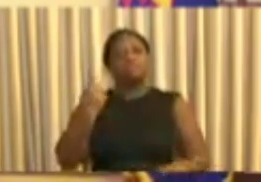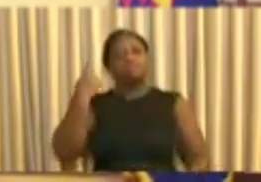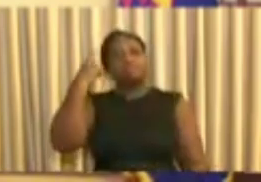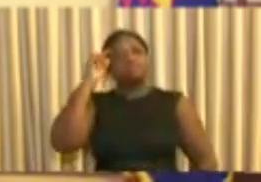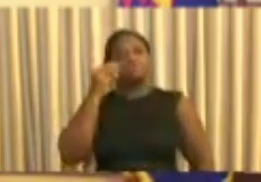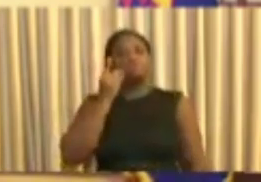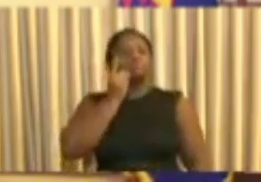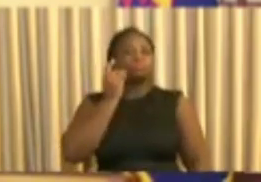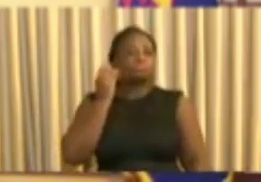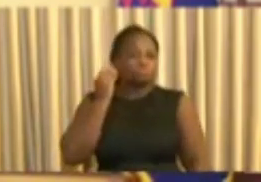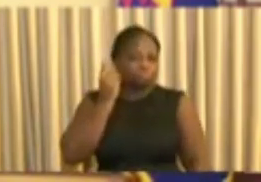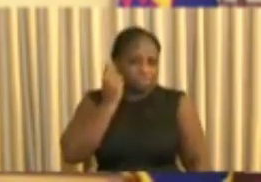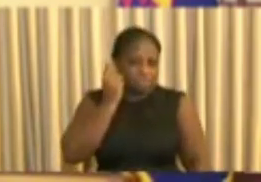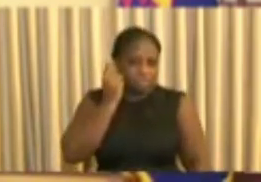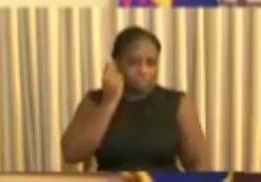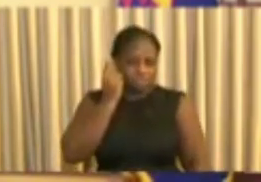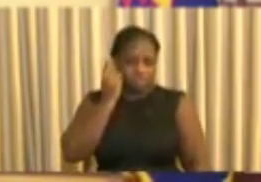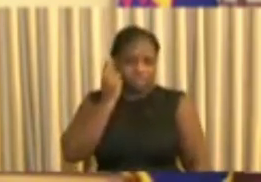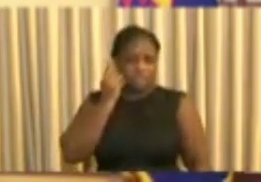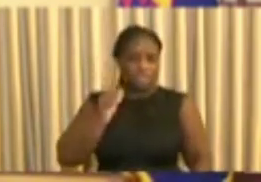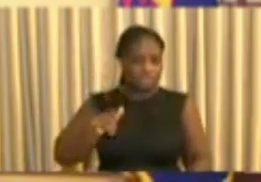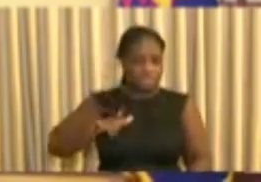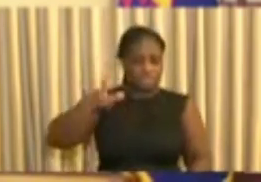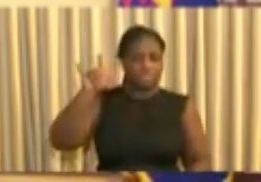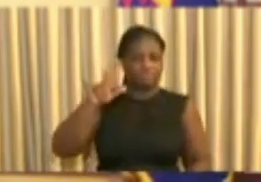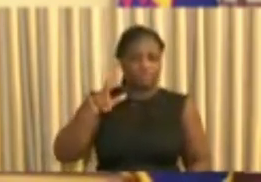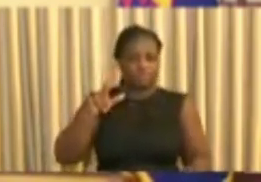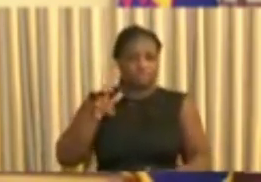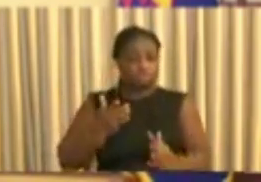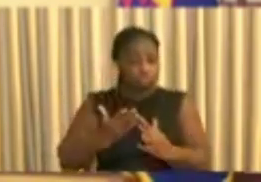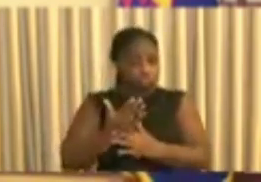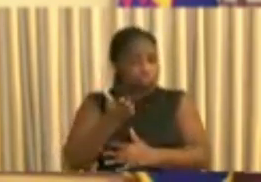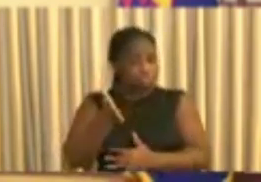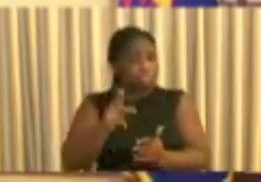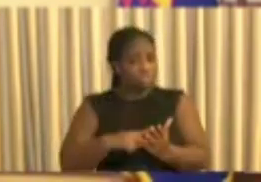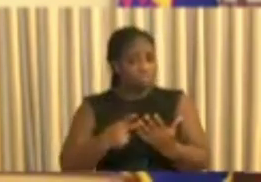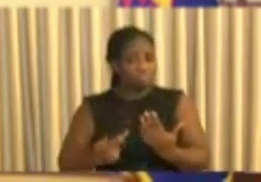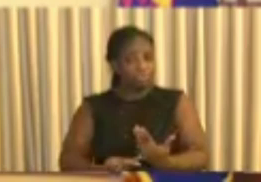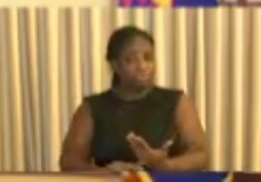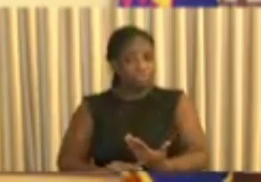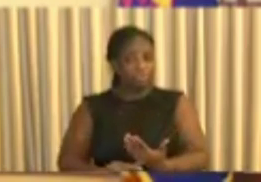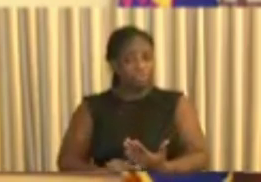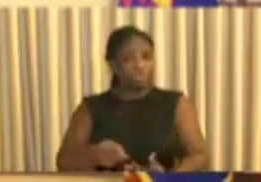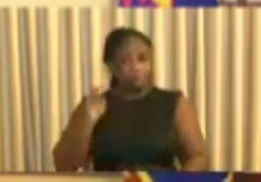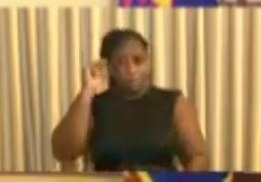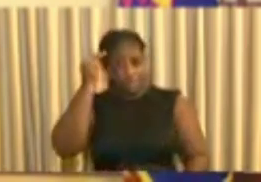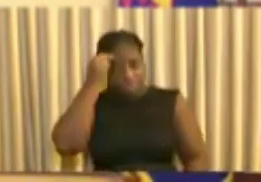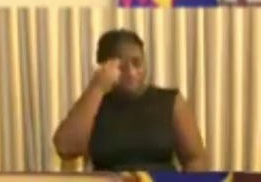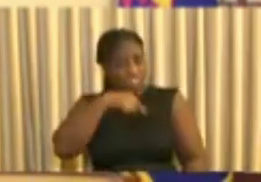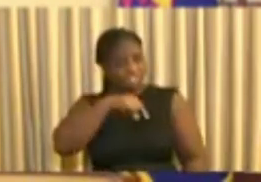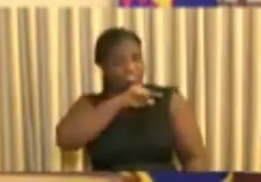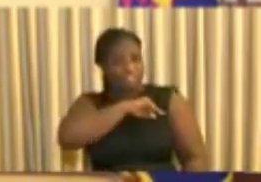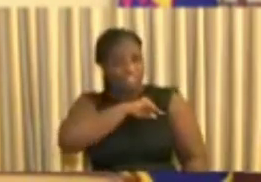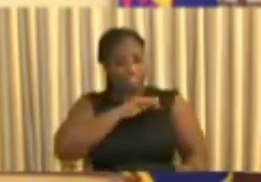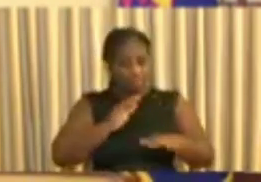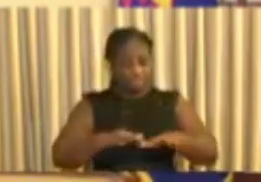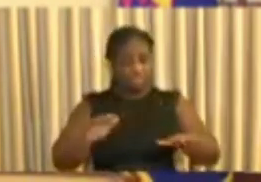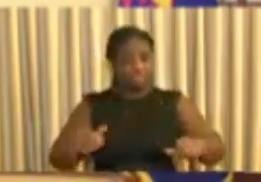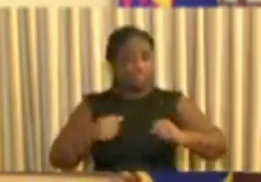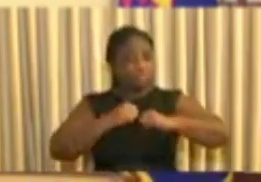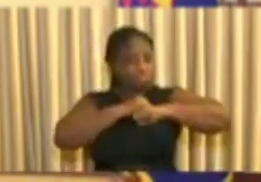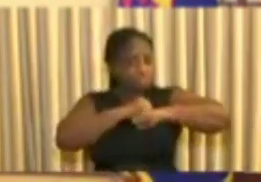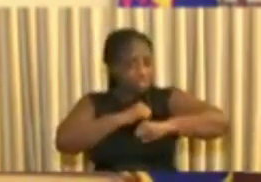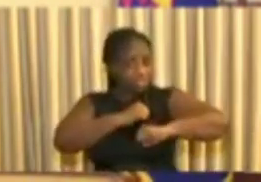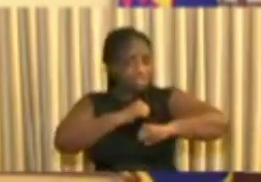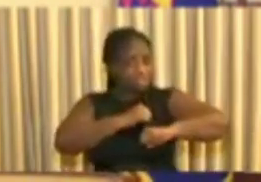domestic consumption and exports. Through this program, the Ministries of Gender, Children and Social